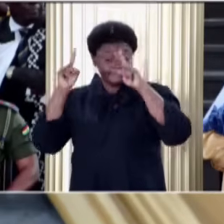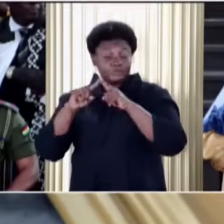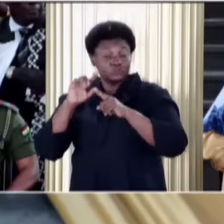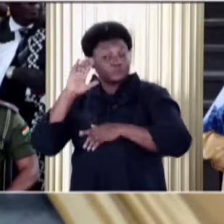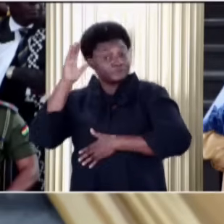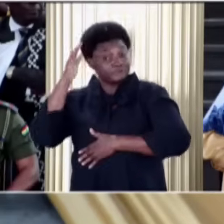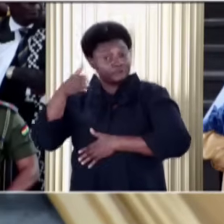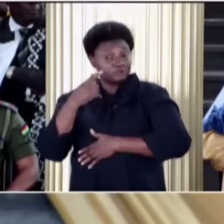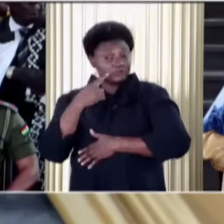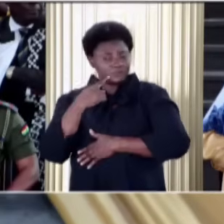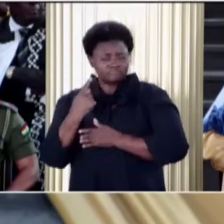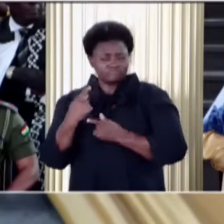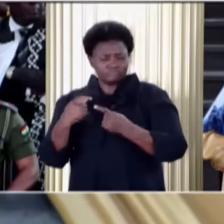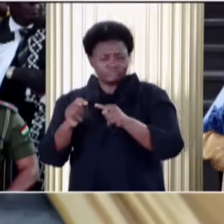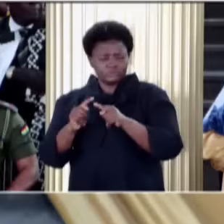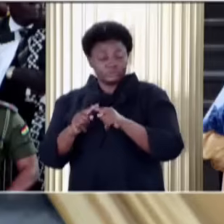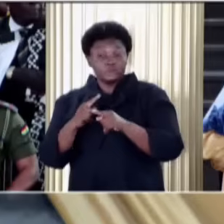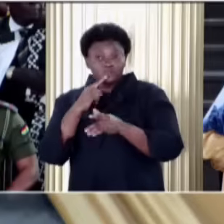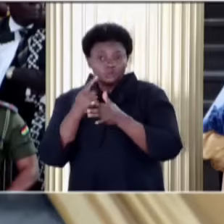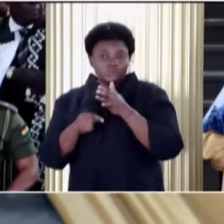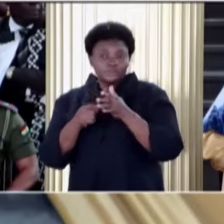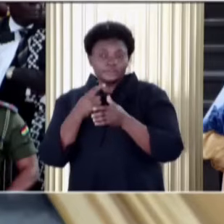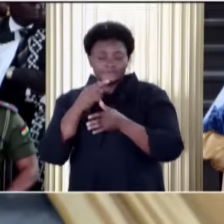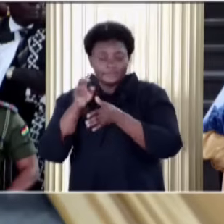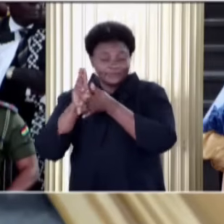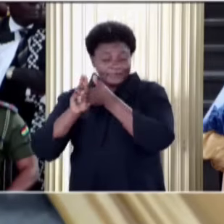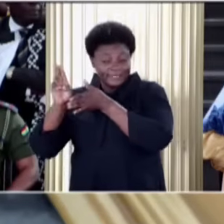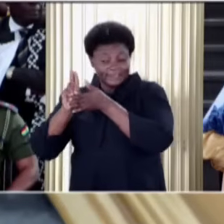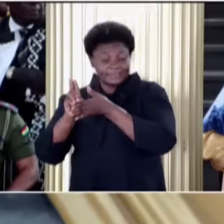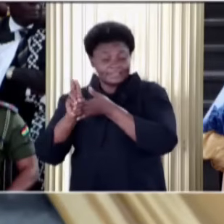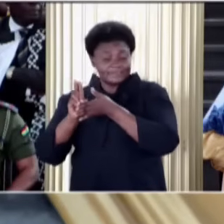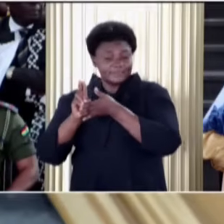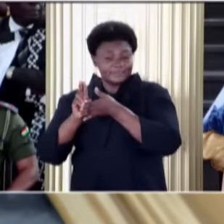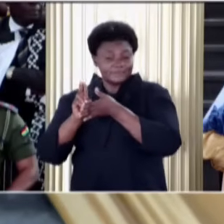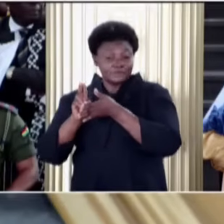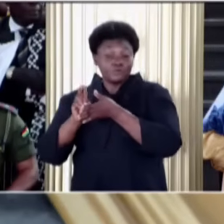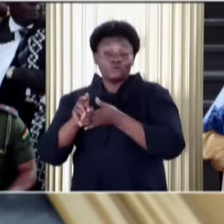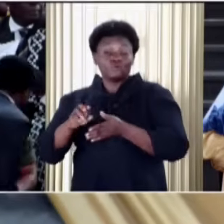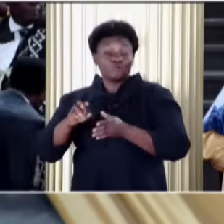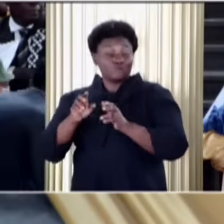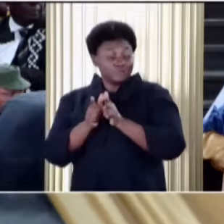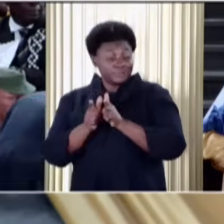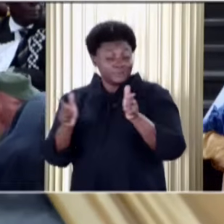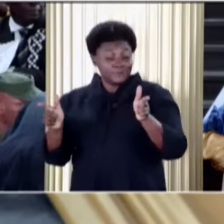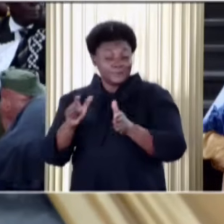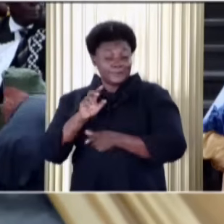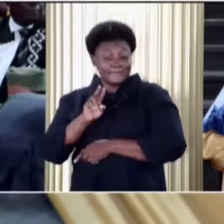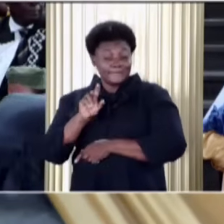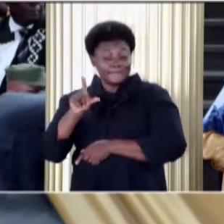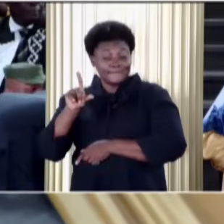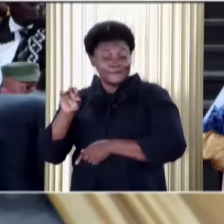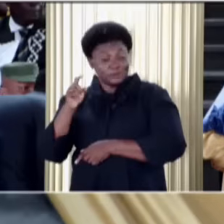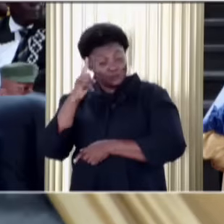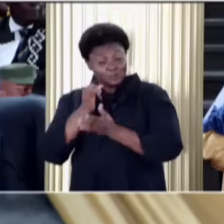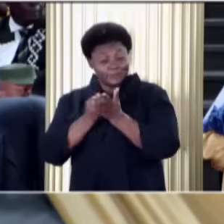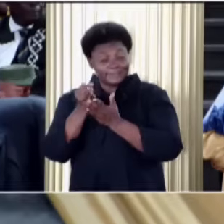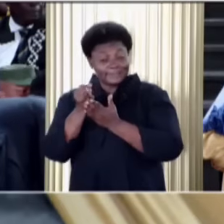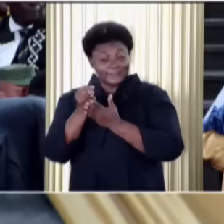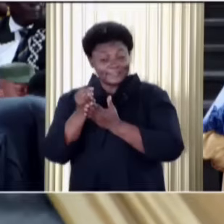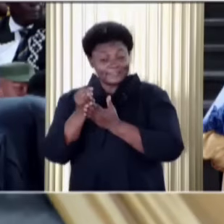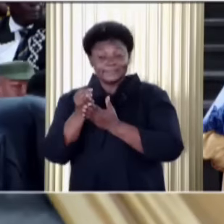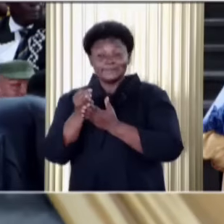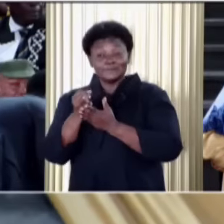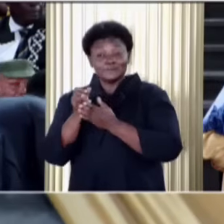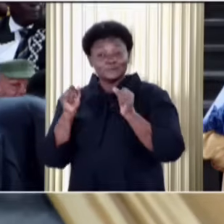endeavors, and do be guided by the university's core values of integrity, commitment,